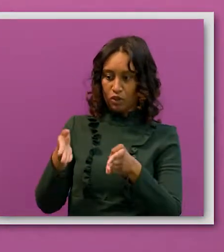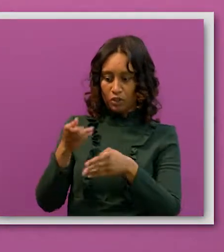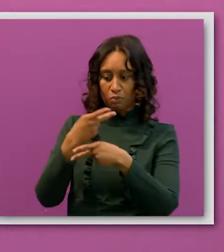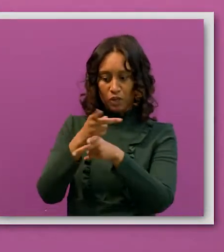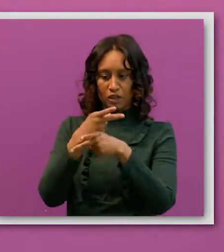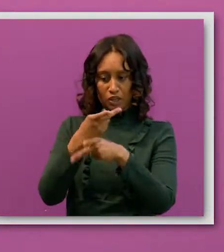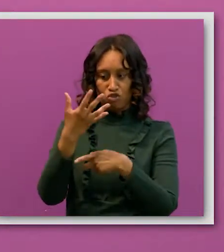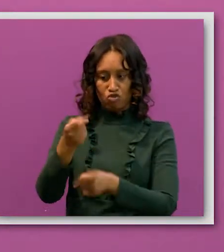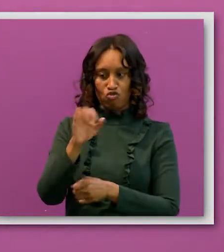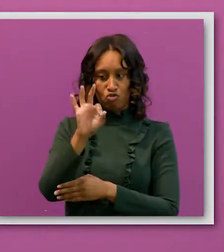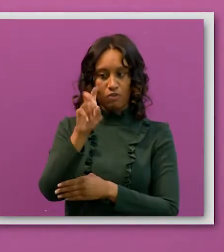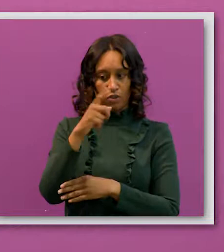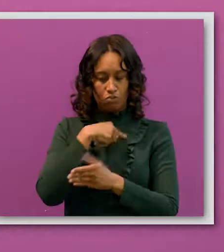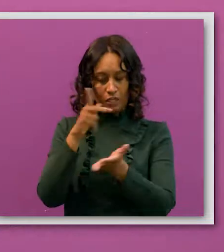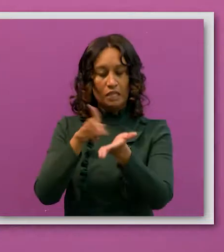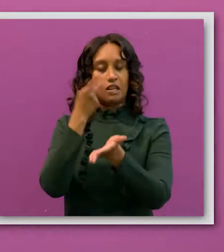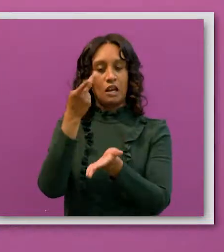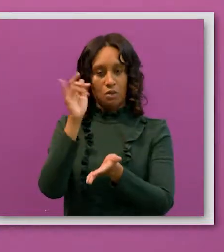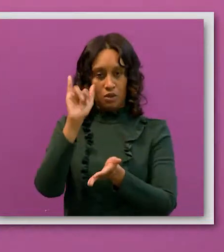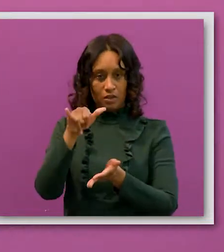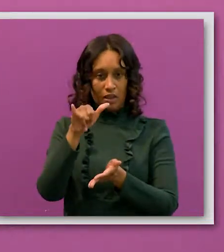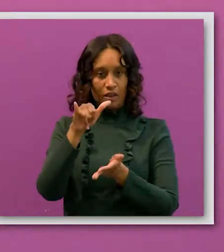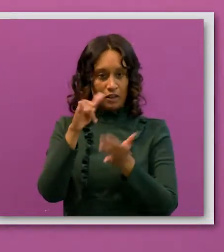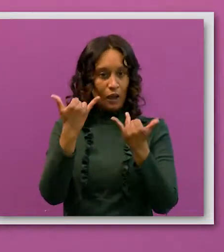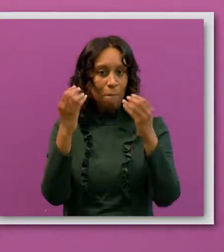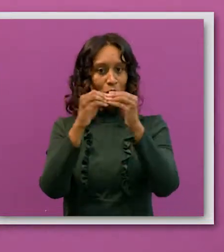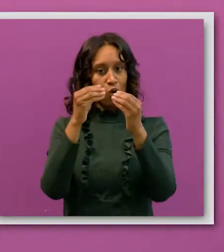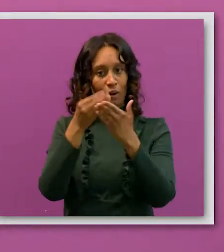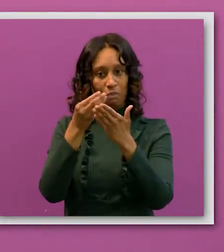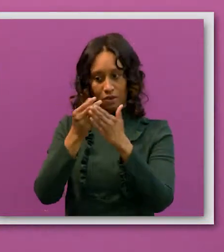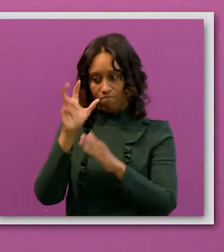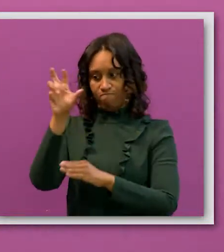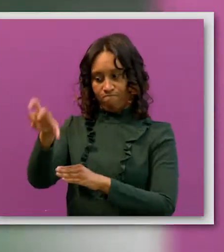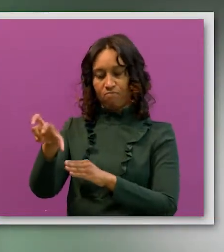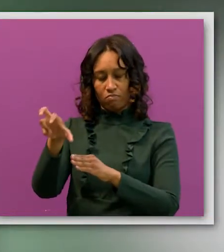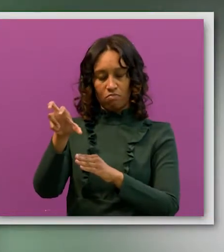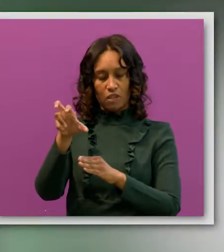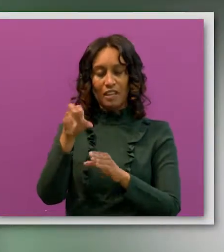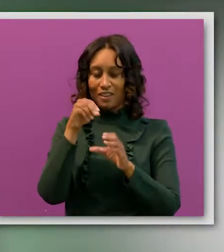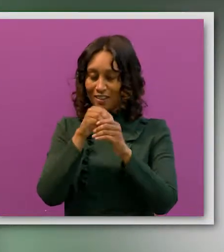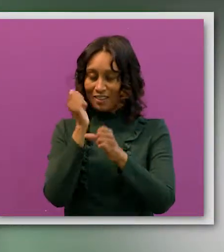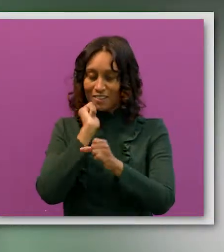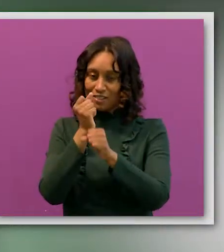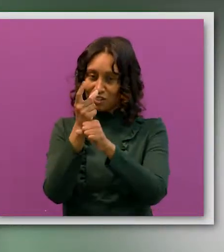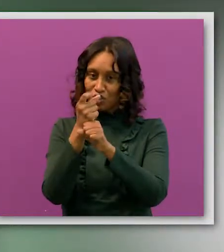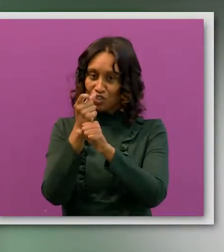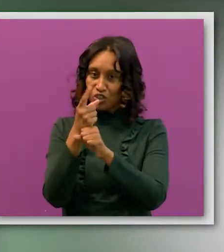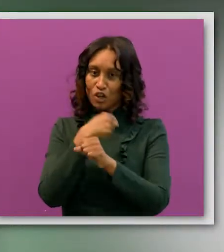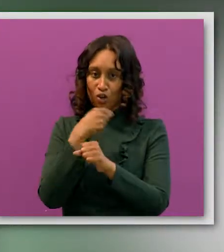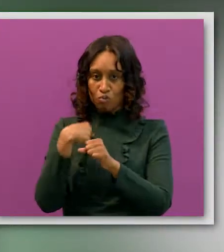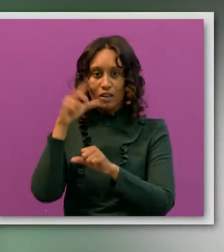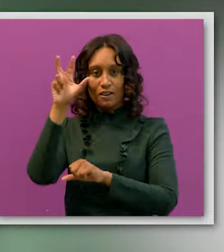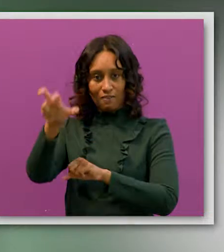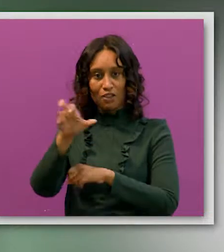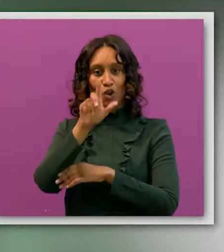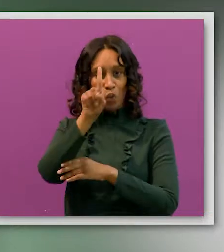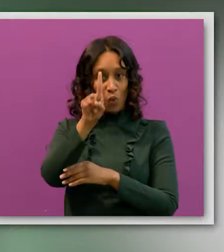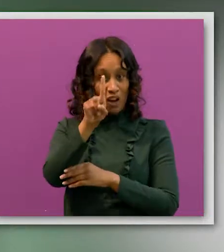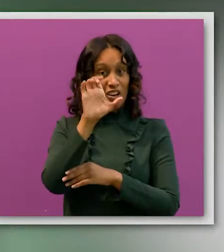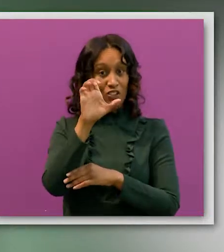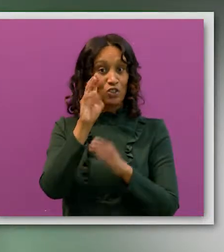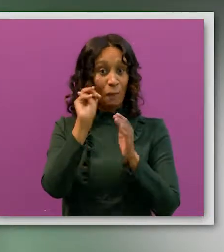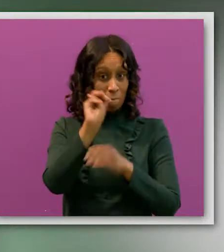Trust Fund. We have doubled that amount since Mayor Bowser got elected in 2015, and each year we have invested $100